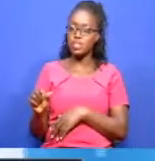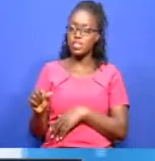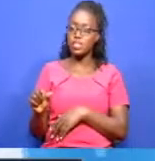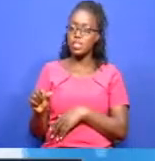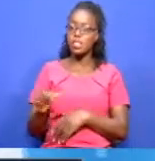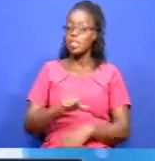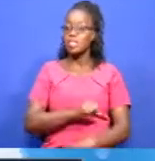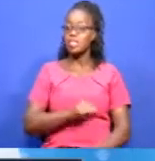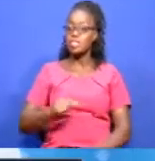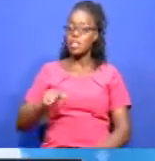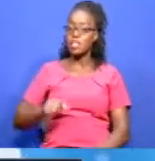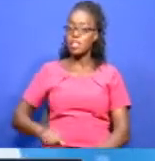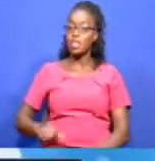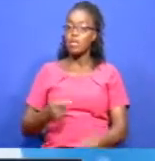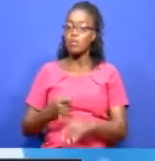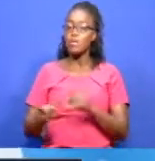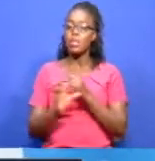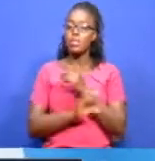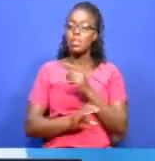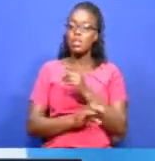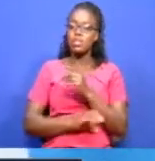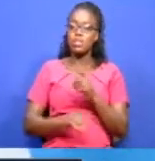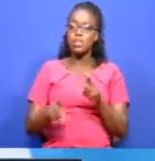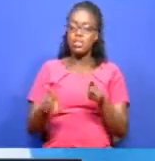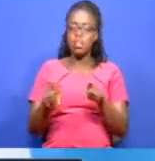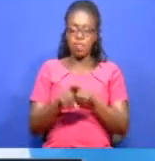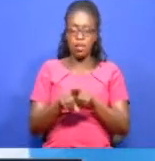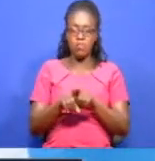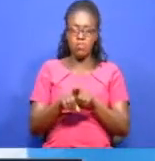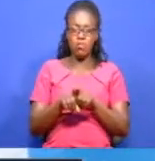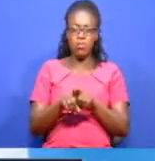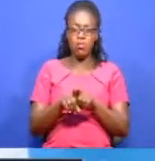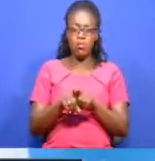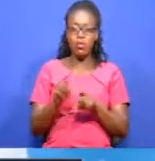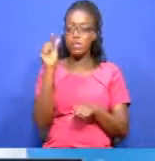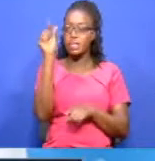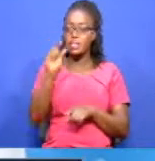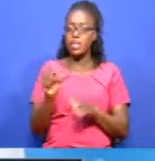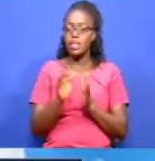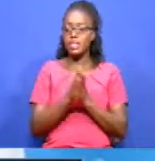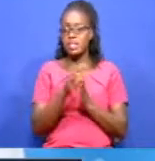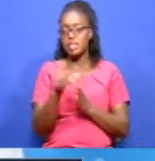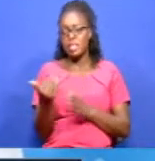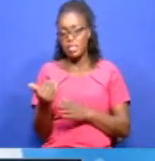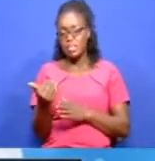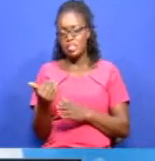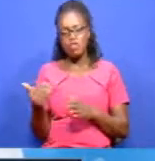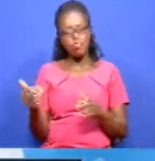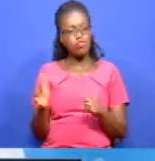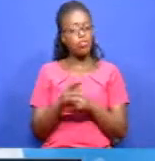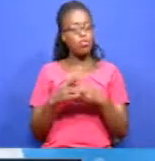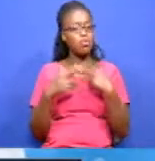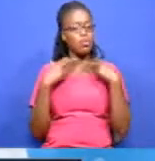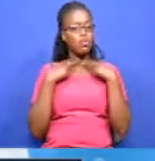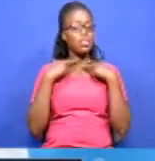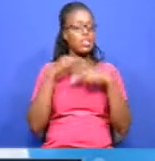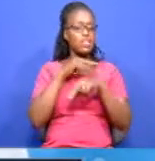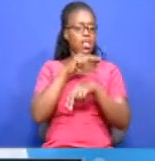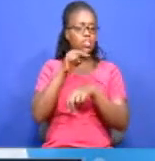China, but in countries such as Italy and others, it was a total lockdown, national